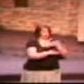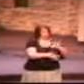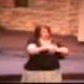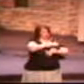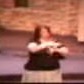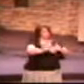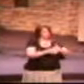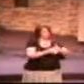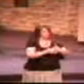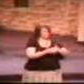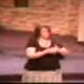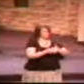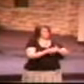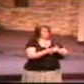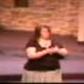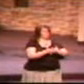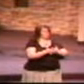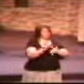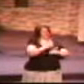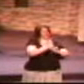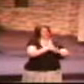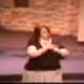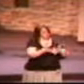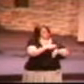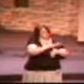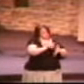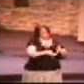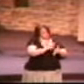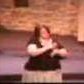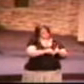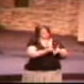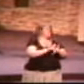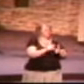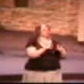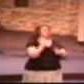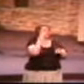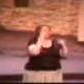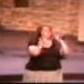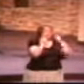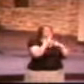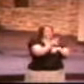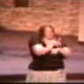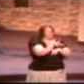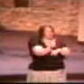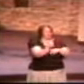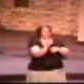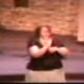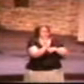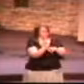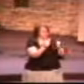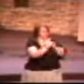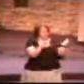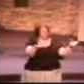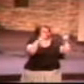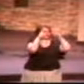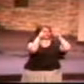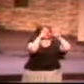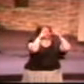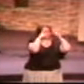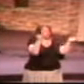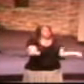change in seeing people because you've been watching a 3D movie without the glasses for many many years